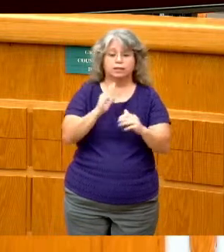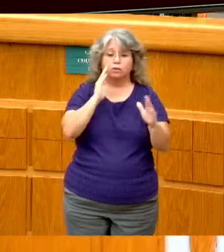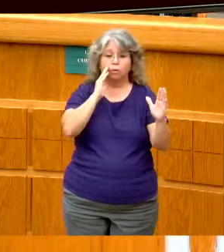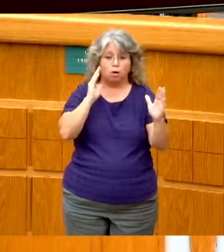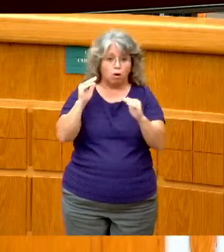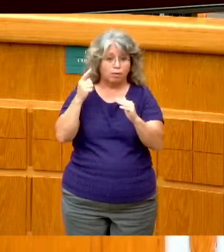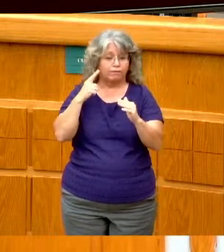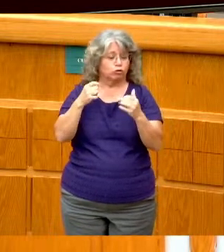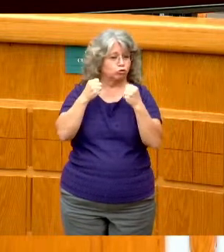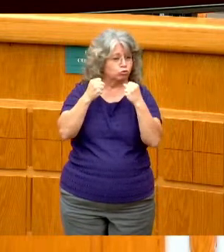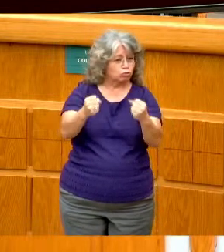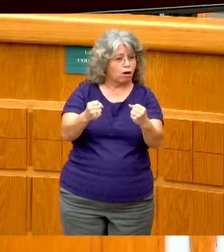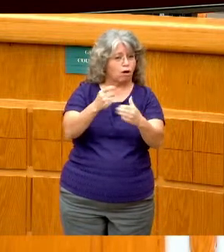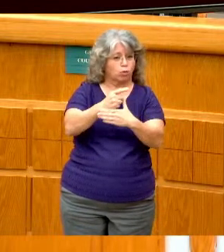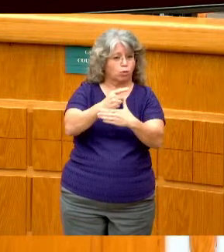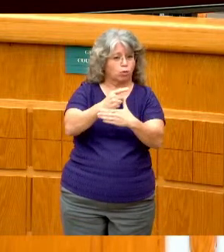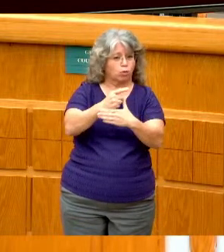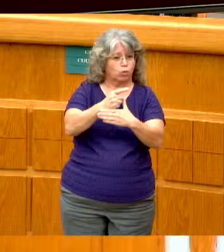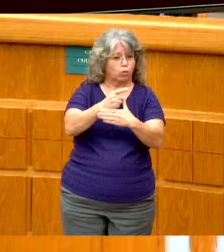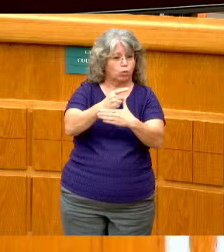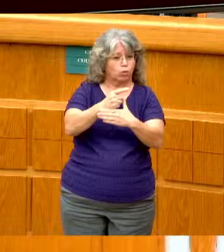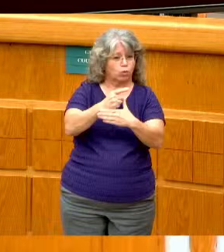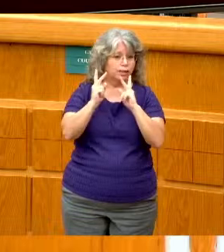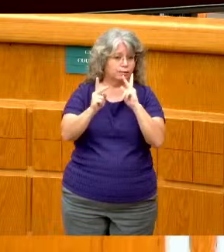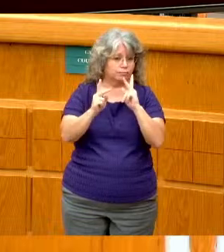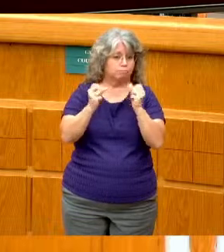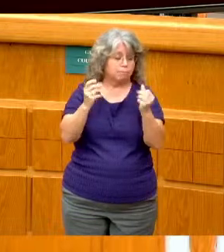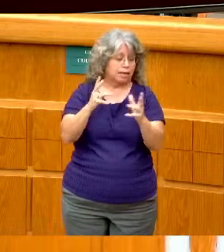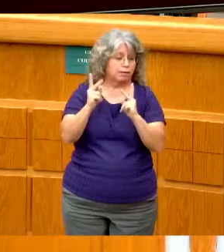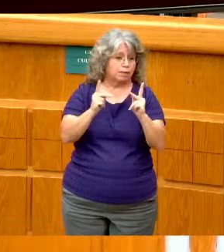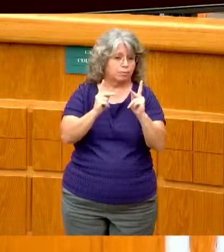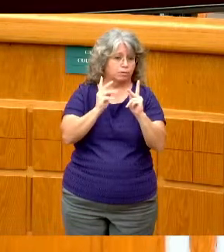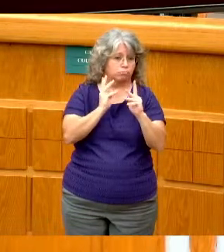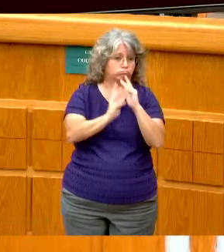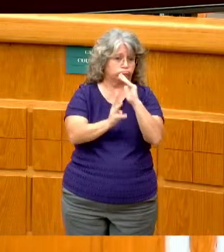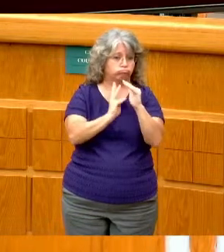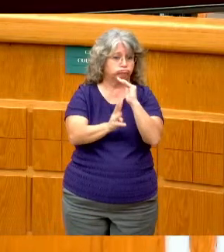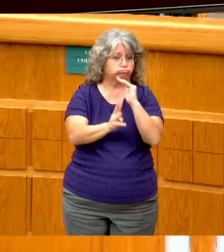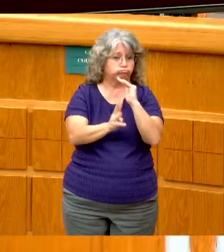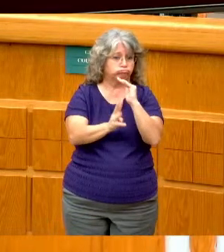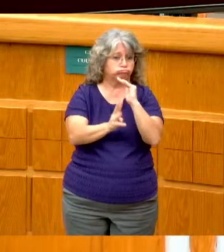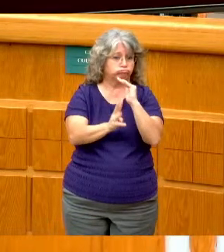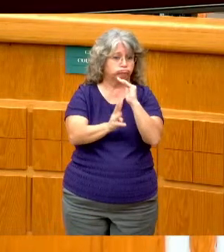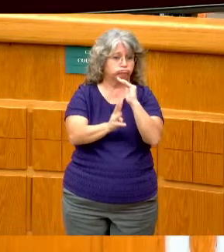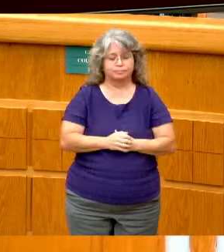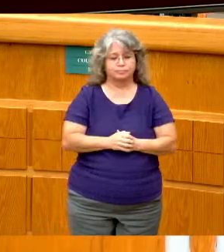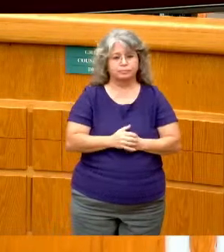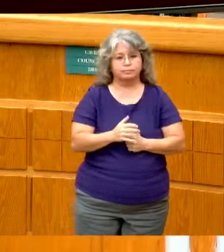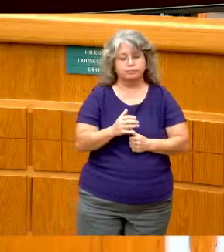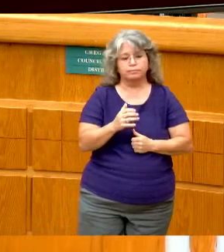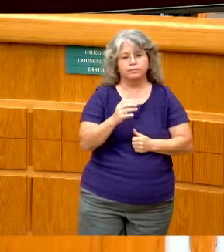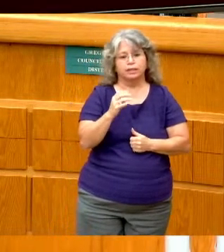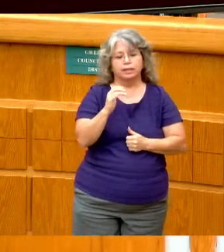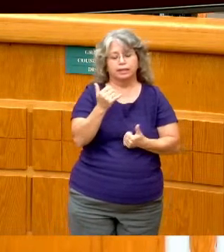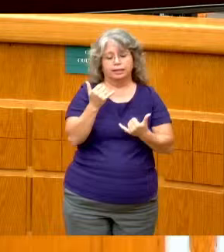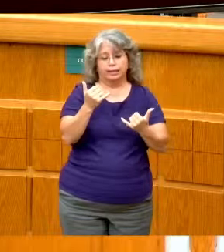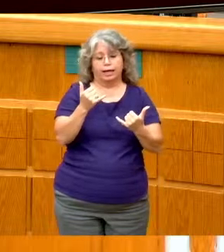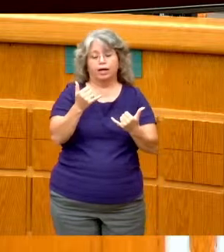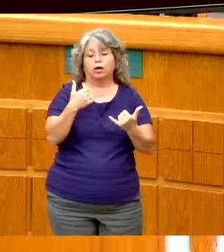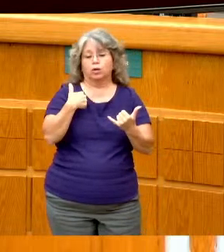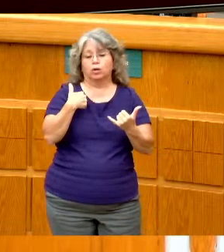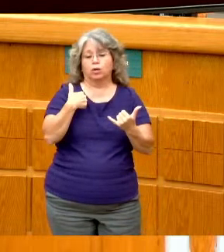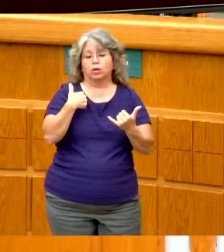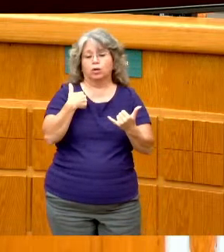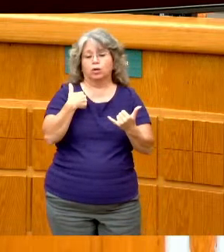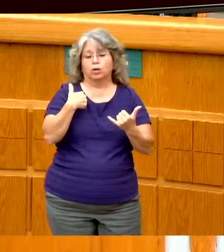strong weekend. Now, to shift to what we're seeing as far as cases. We continue to see cases, as I mentioned, going